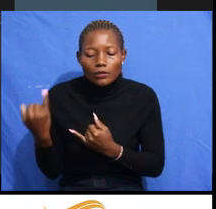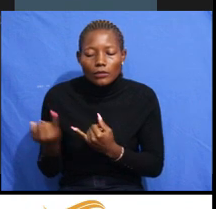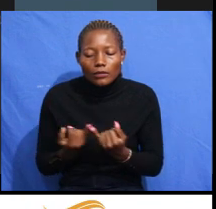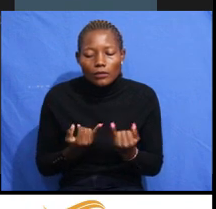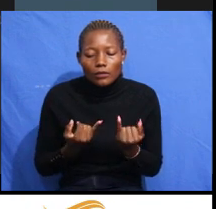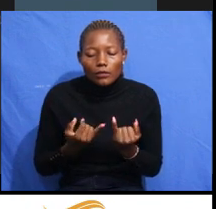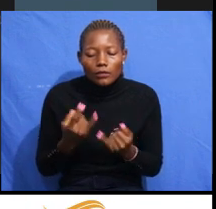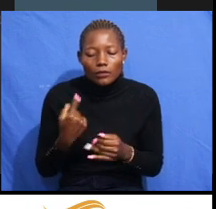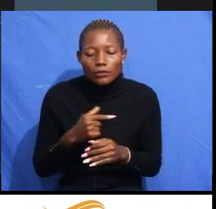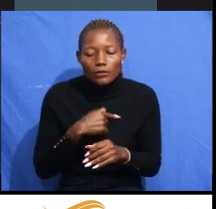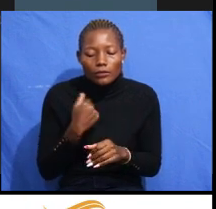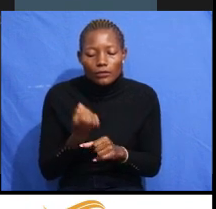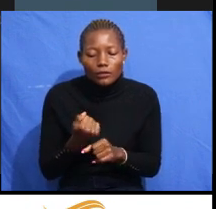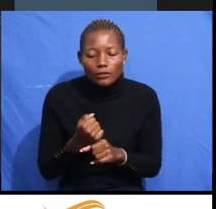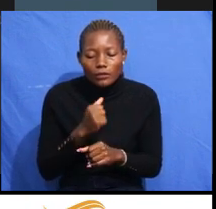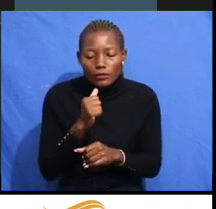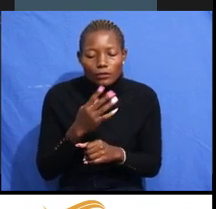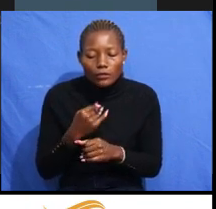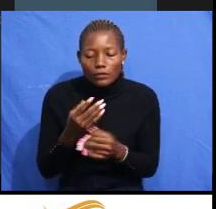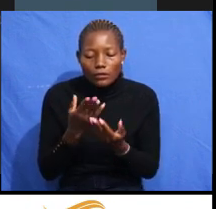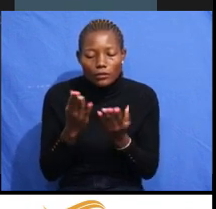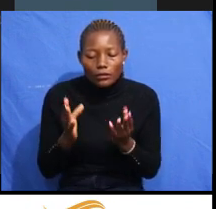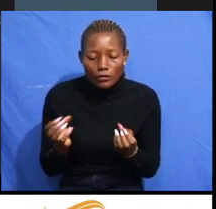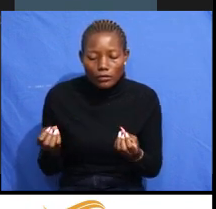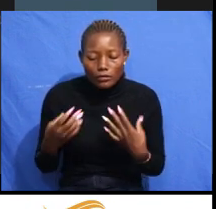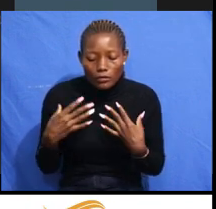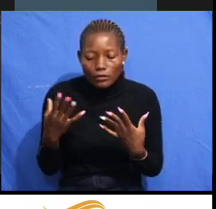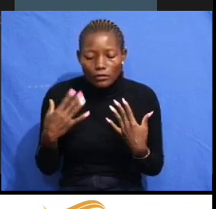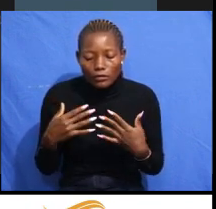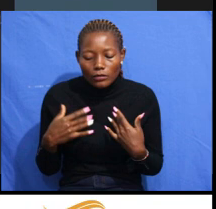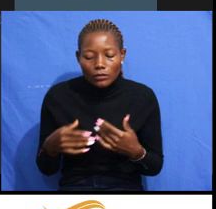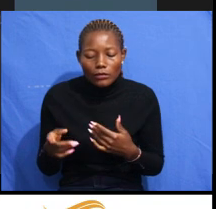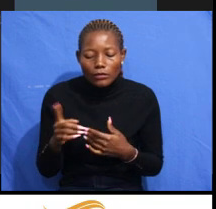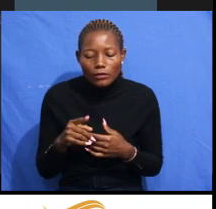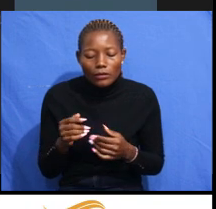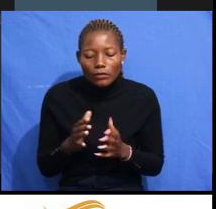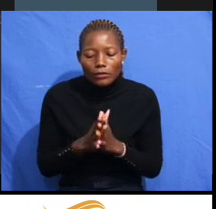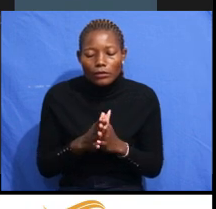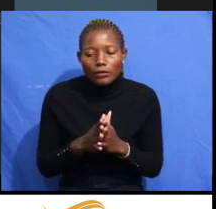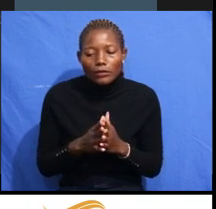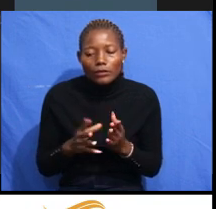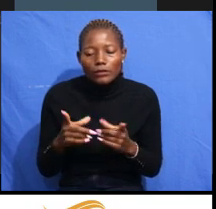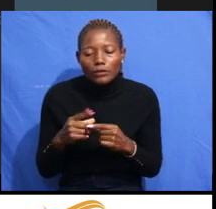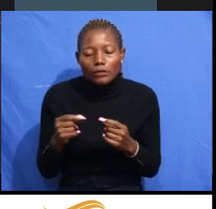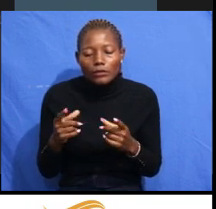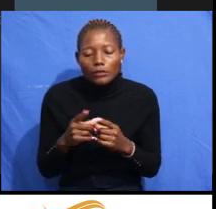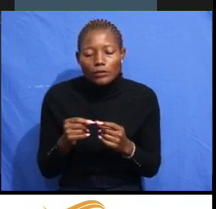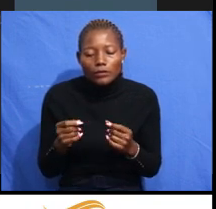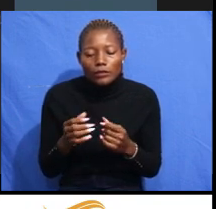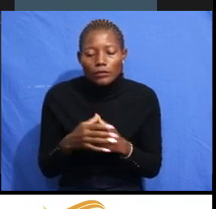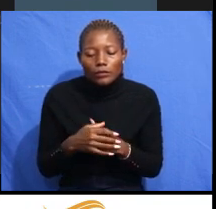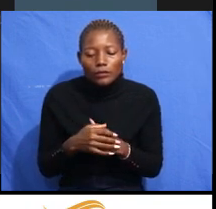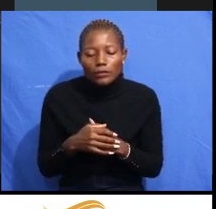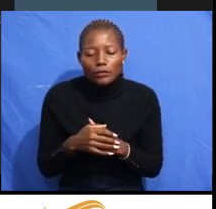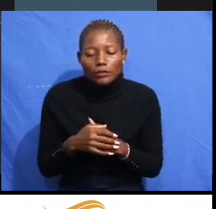with all these scientific terminologies. You've got to see how to break it down as simply as possible. I don't know if I've answered your